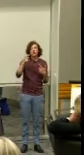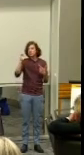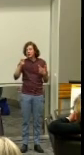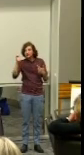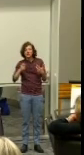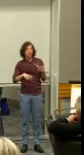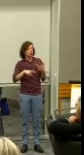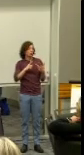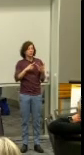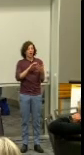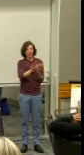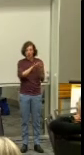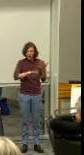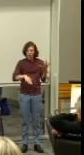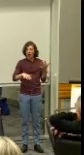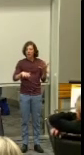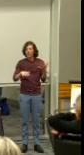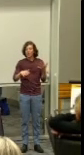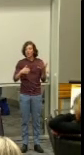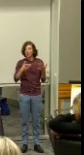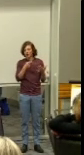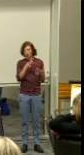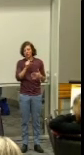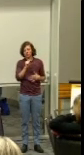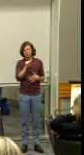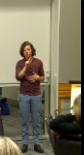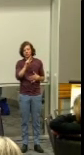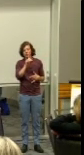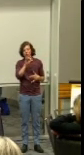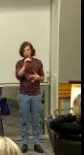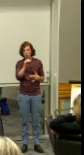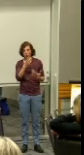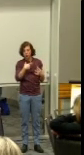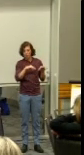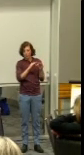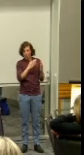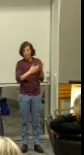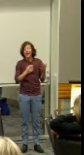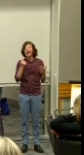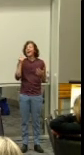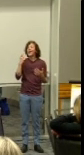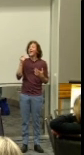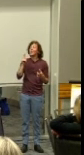can bring that to bear, then those studio apartments were really a key piece. But talking with